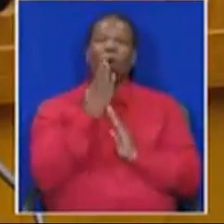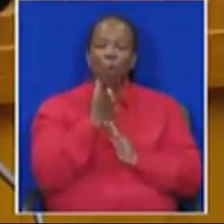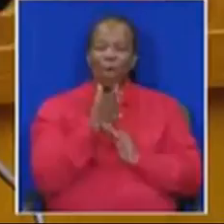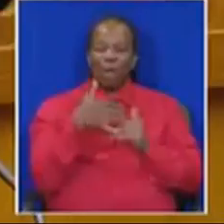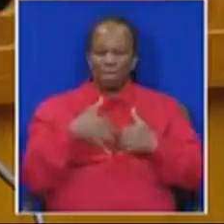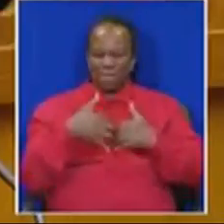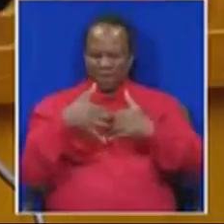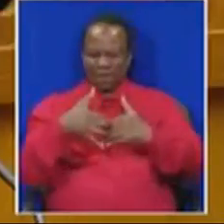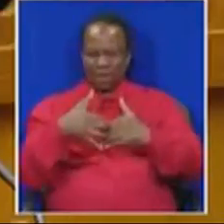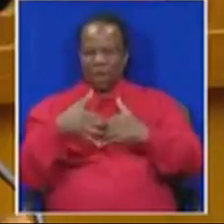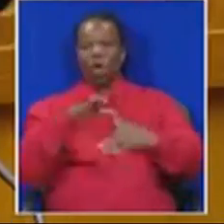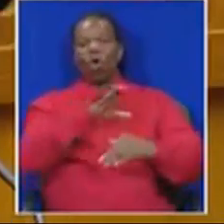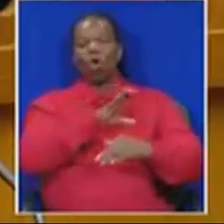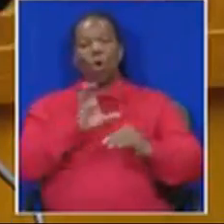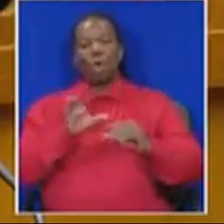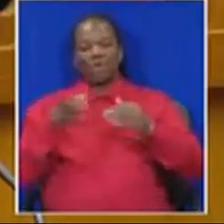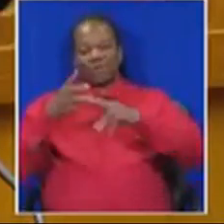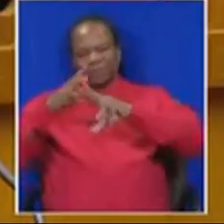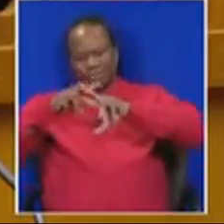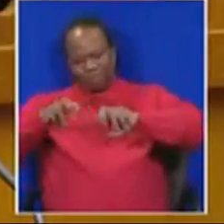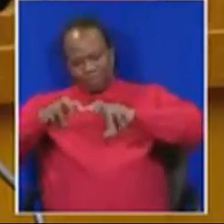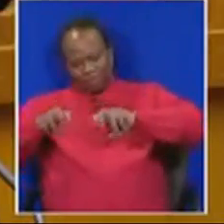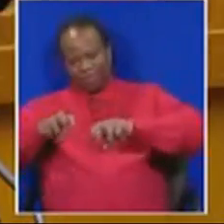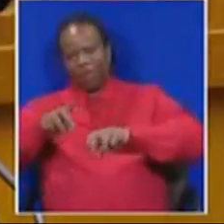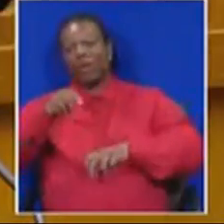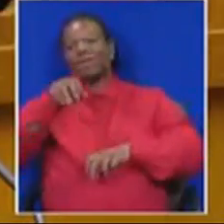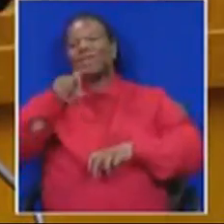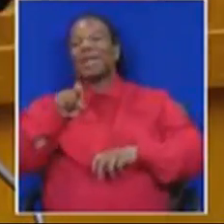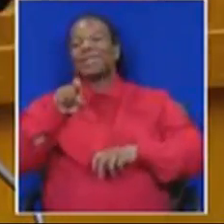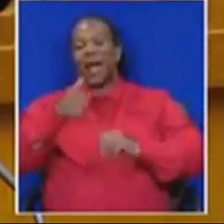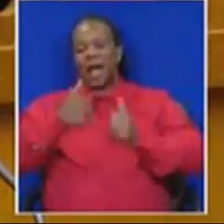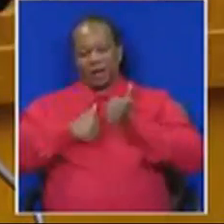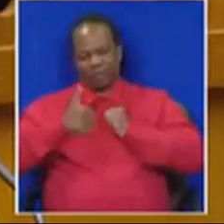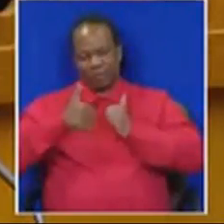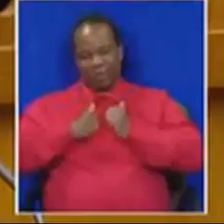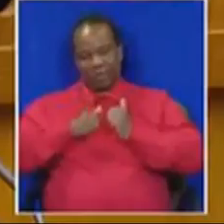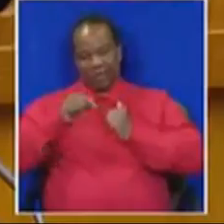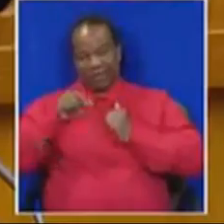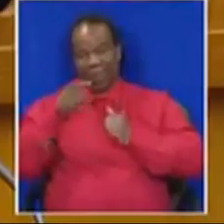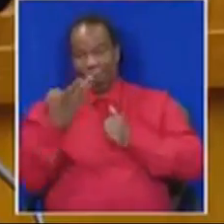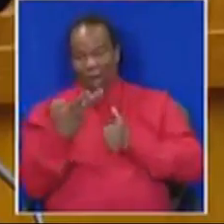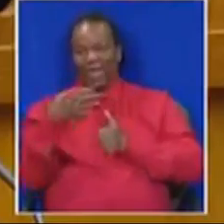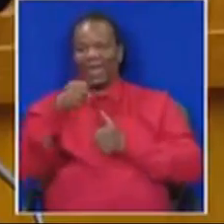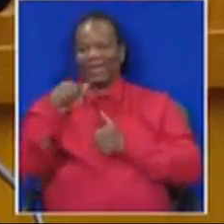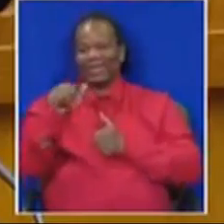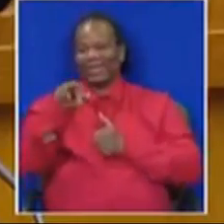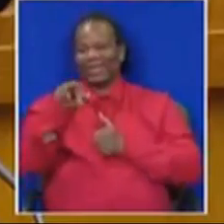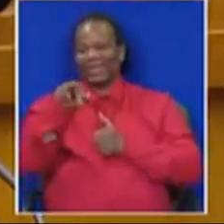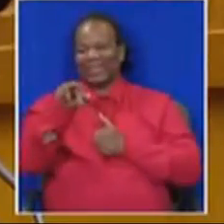of inquiry into tax administration and governance of SARS to ensure that